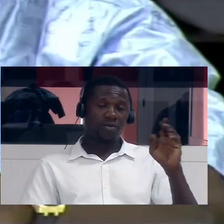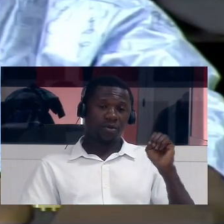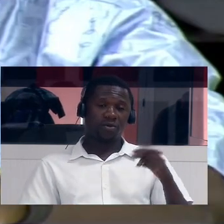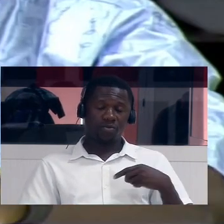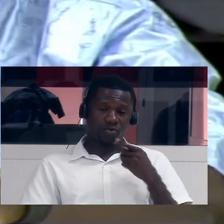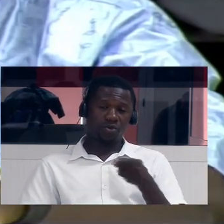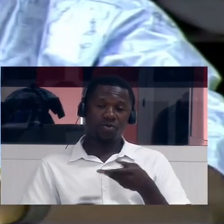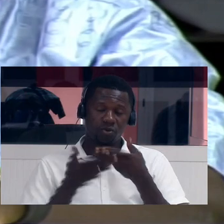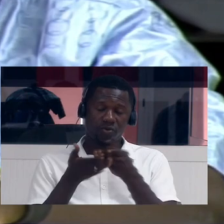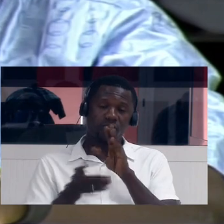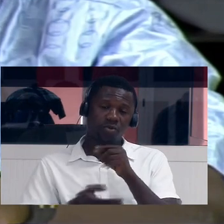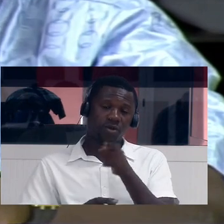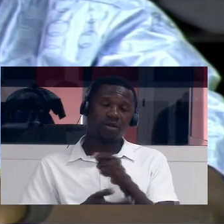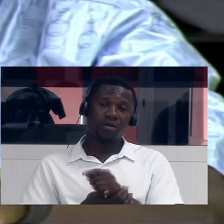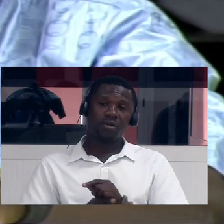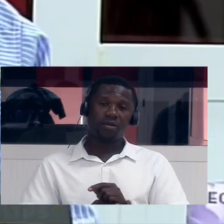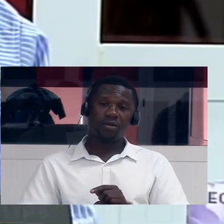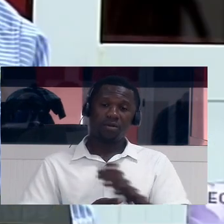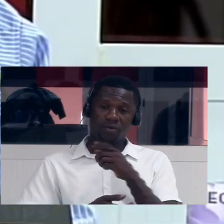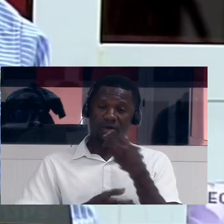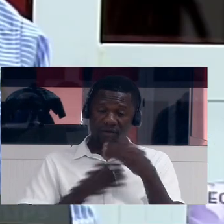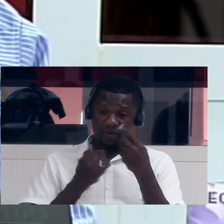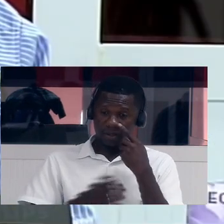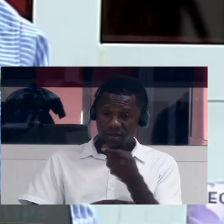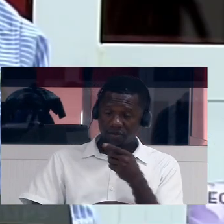Have you ever seen those instructions? No.